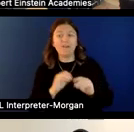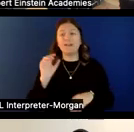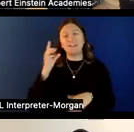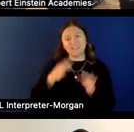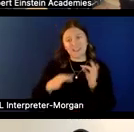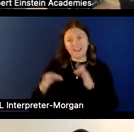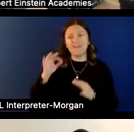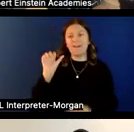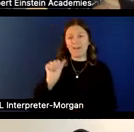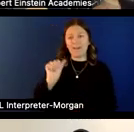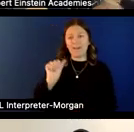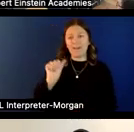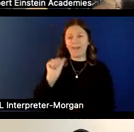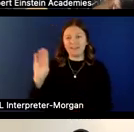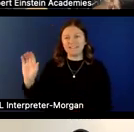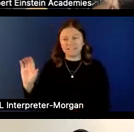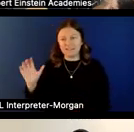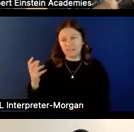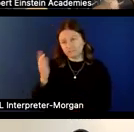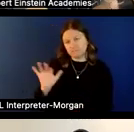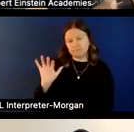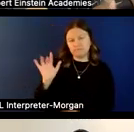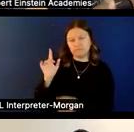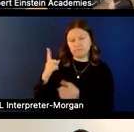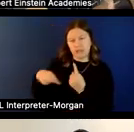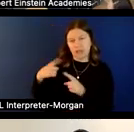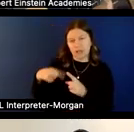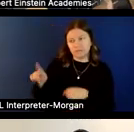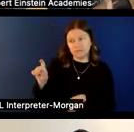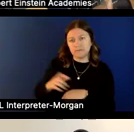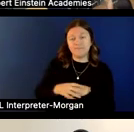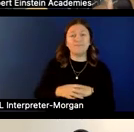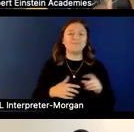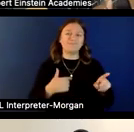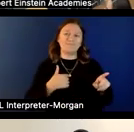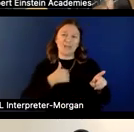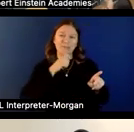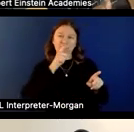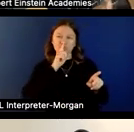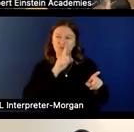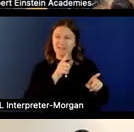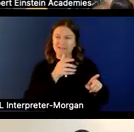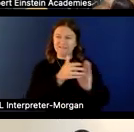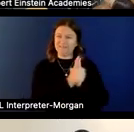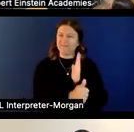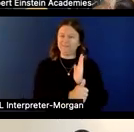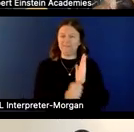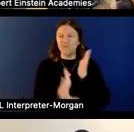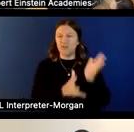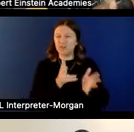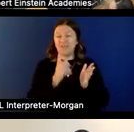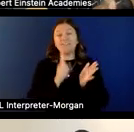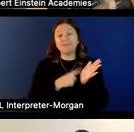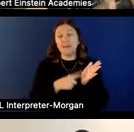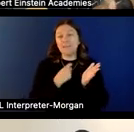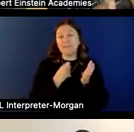Yeah. I think I'm not a master in those gestures, but I think they support sometimes like how the sound